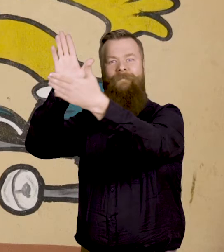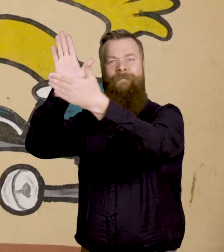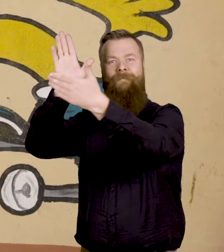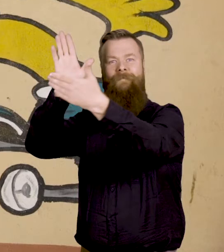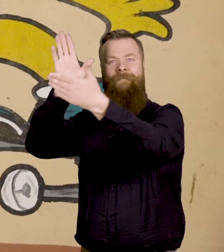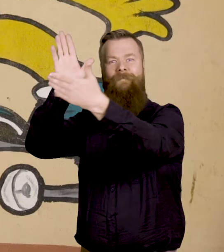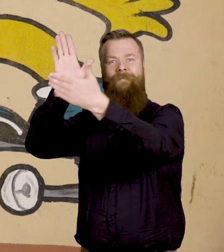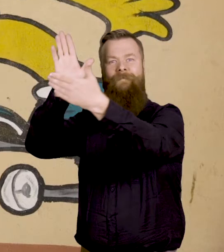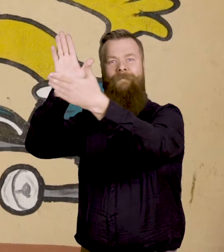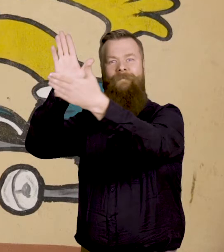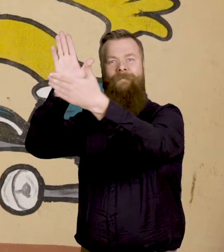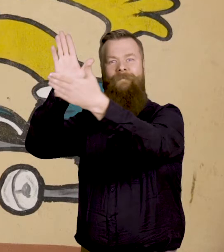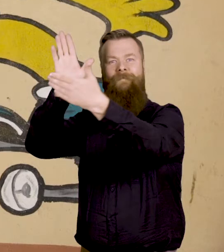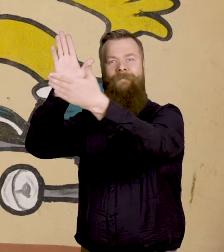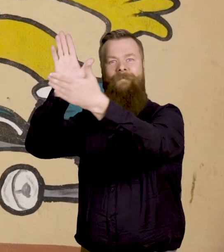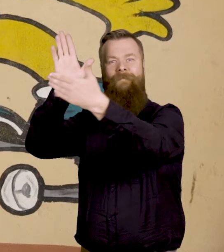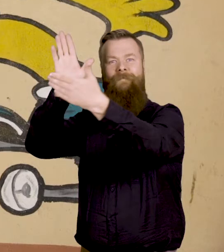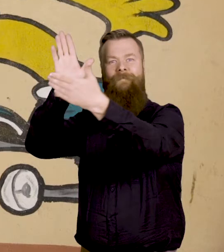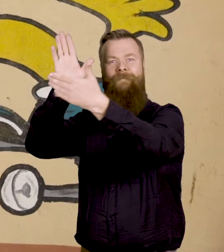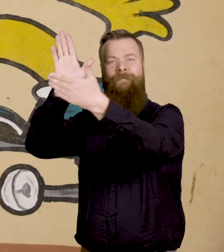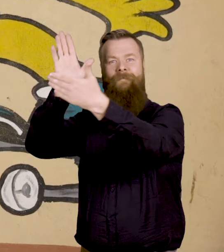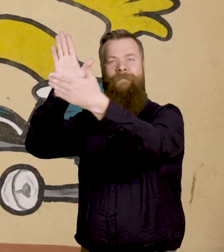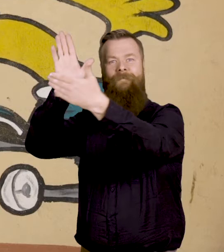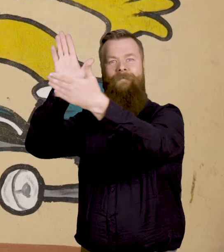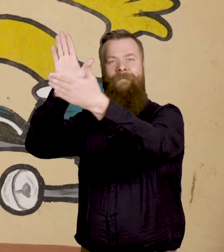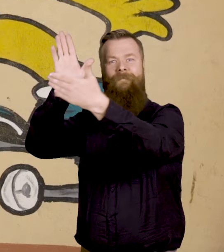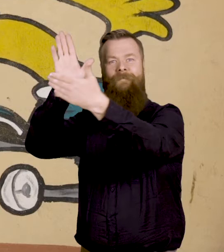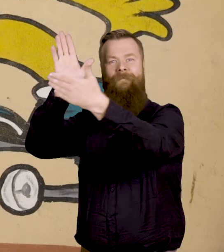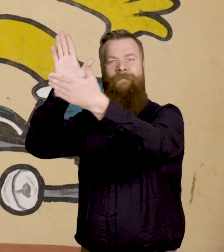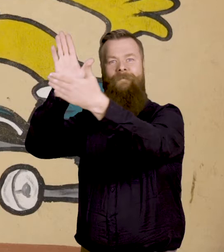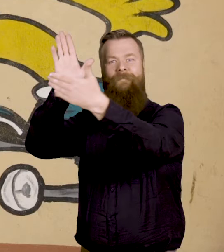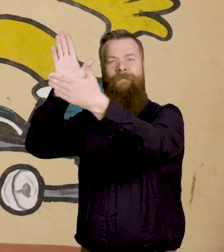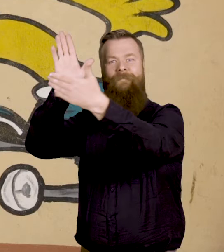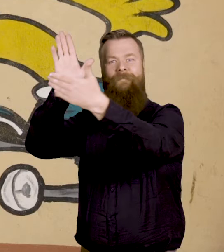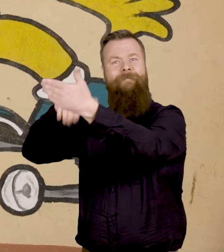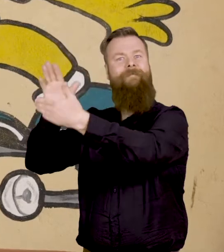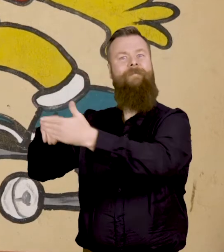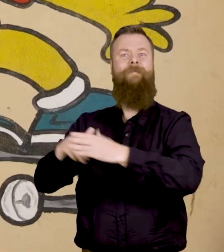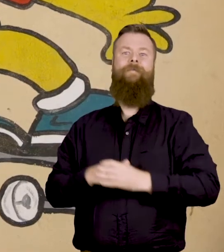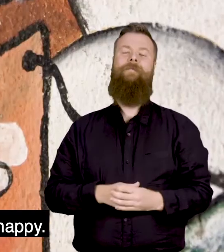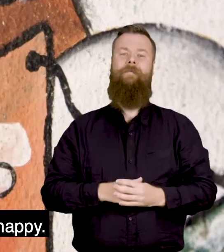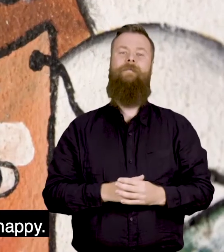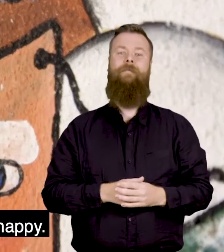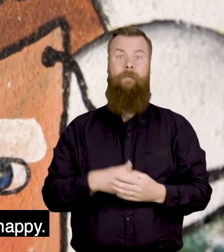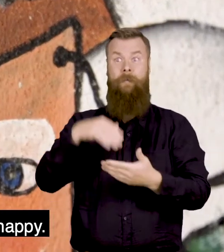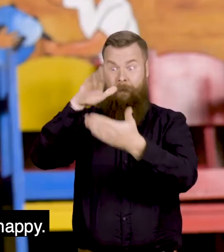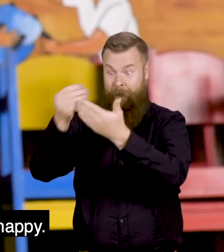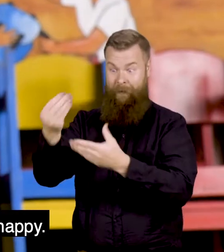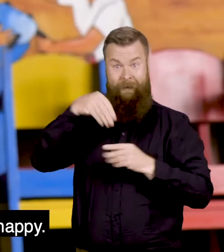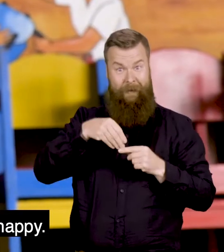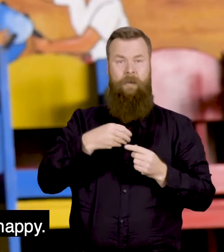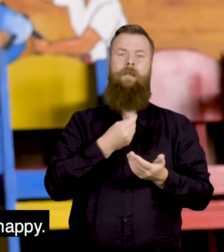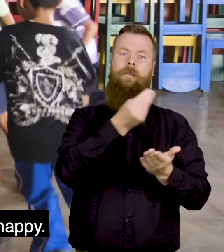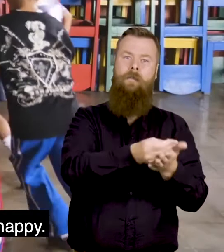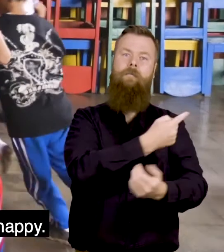tin-roofed houses line either side of the muddy road. A montage of Mauricio's artworks. I use the money to buy